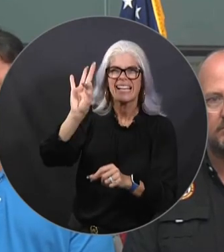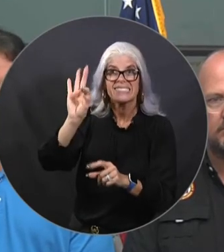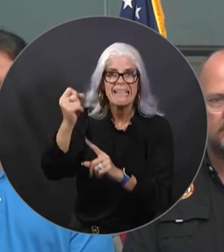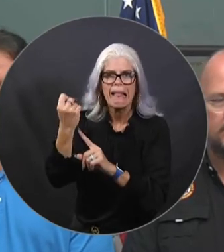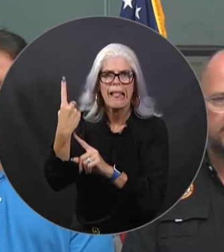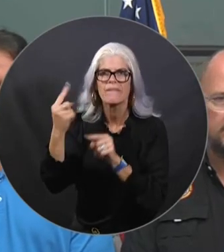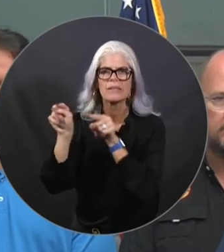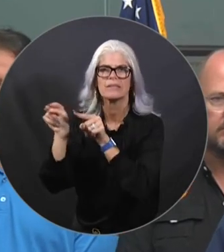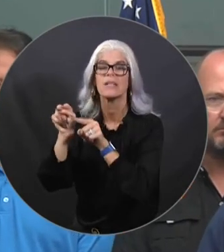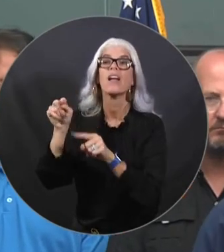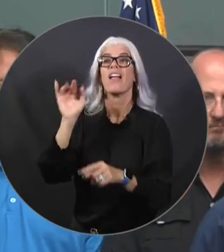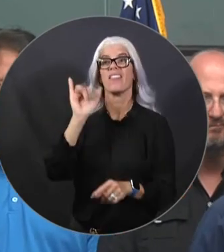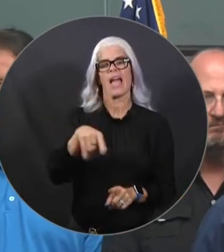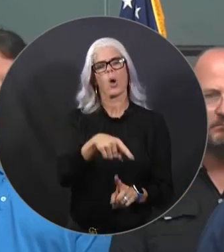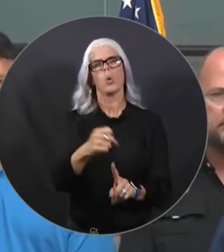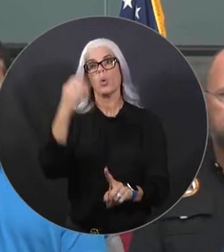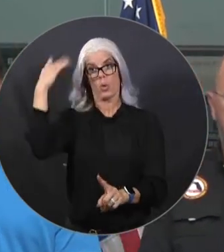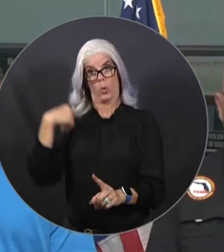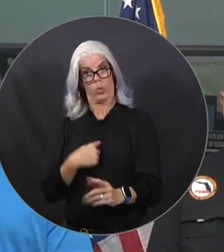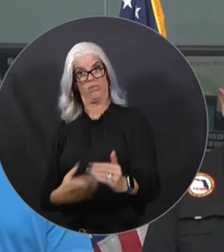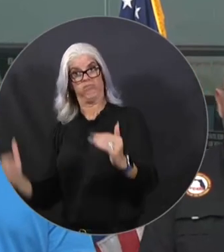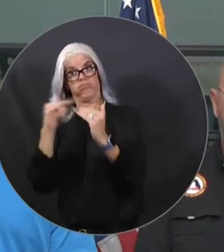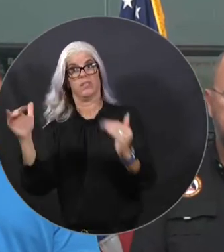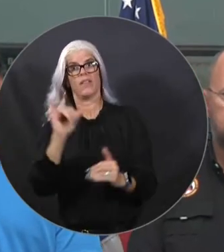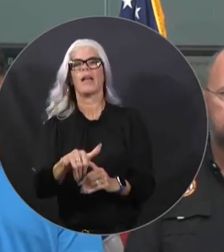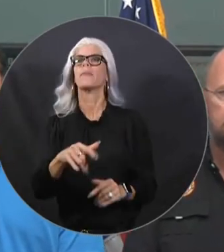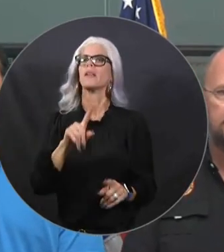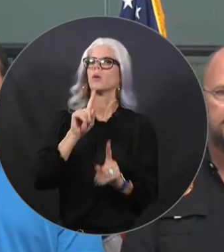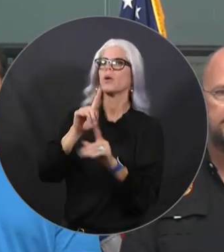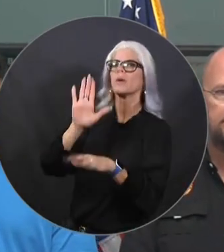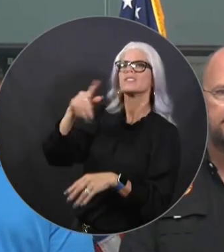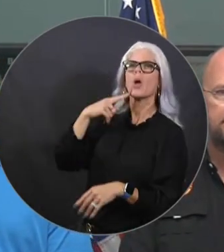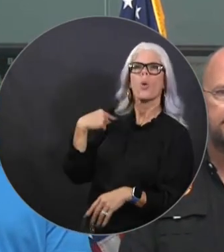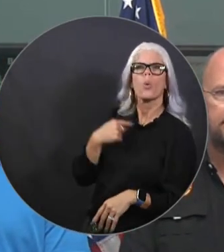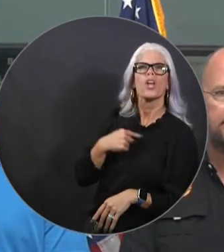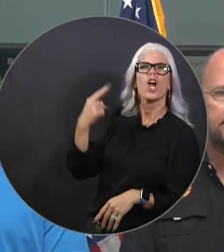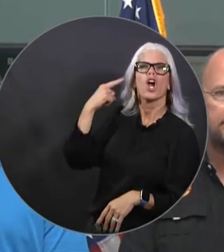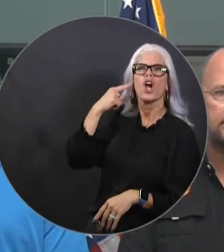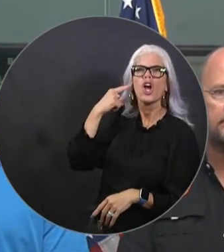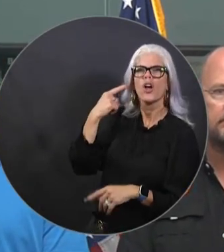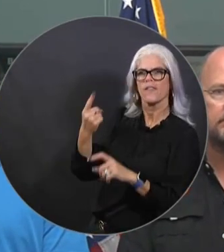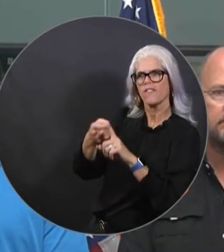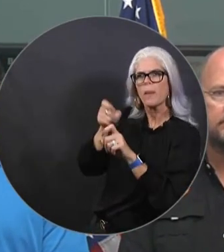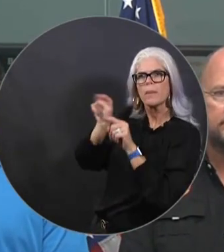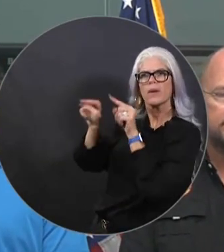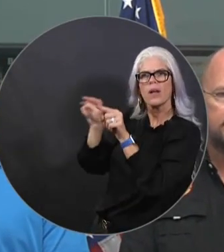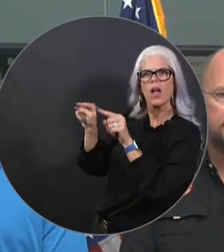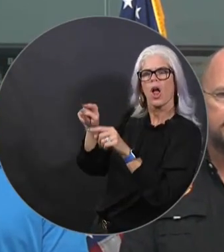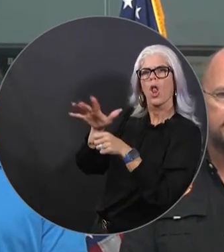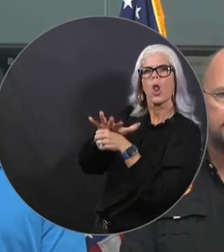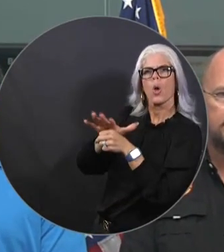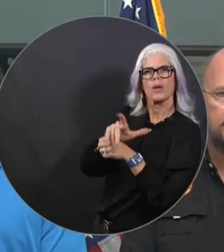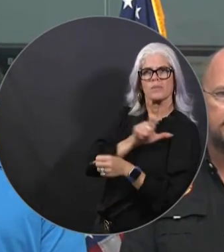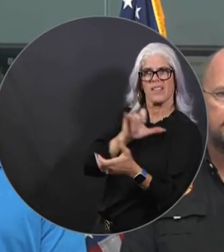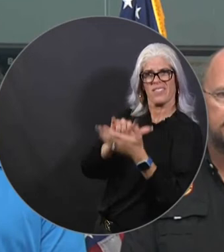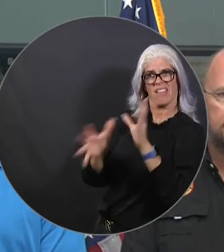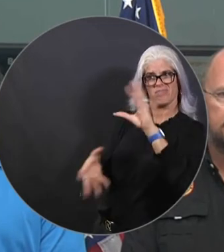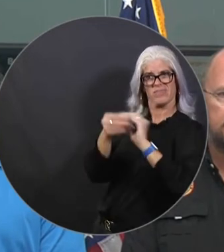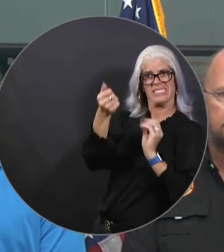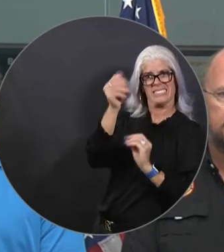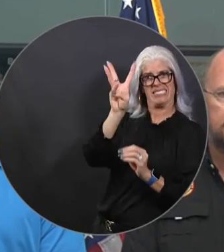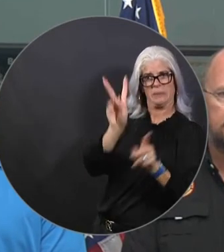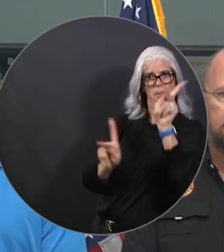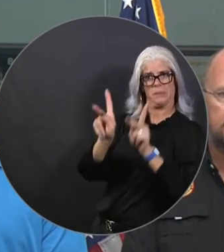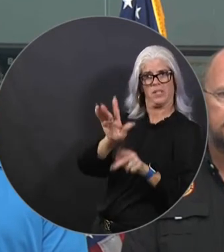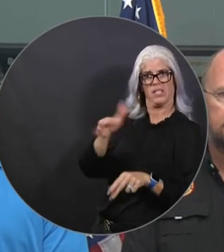just anecdotally from various local officials, the total would be about 16 people right now dead. You're not